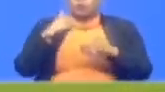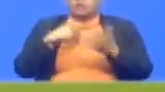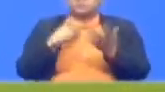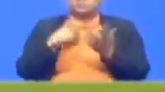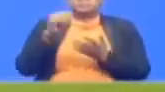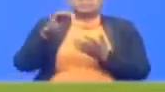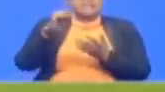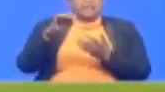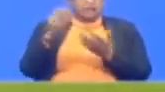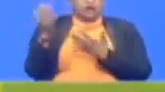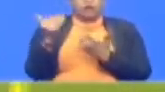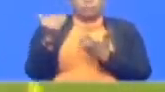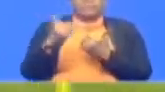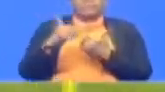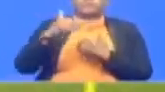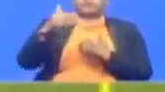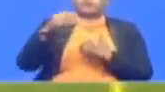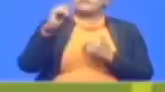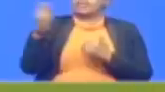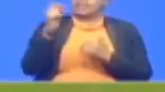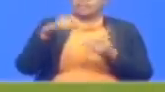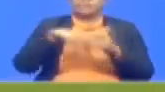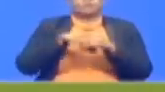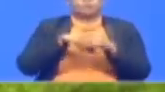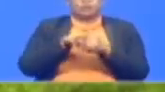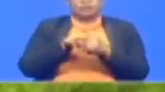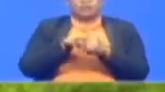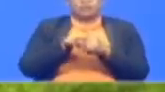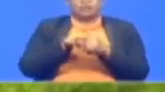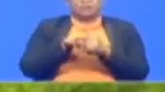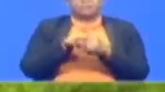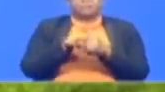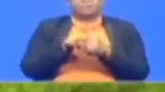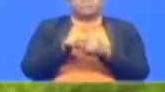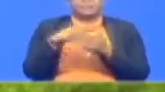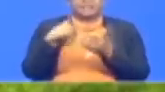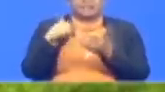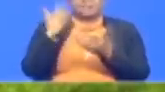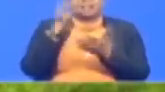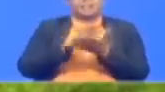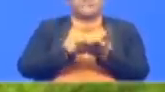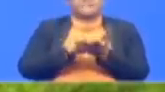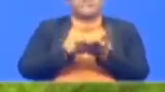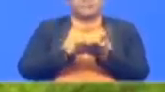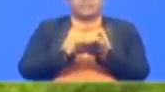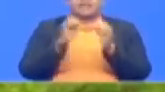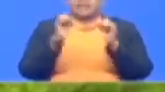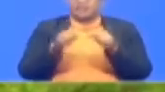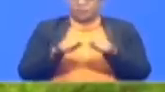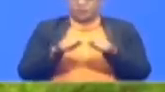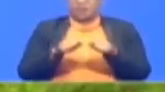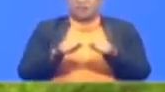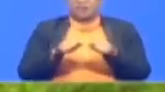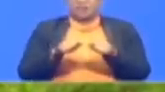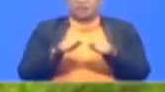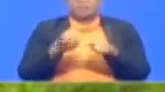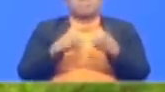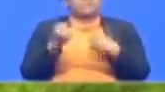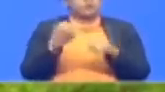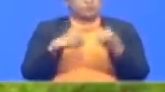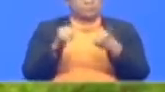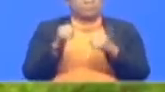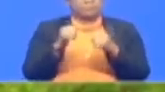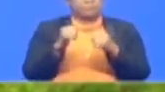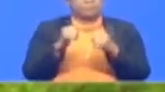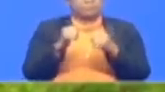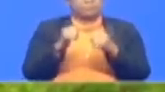Migne hopes will be the future of Kenyan football. I believe I can give my best.